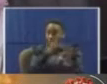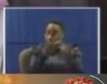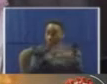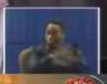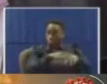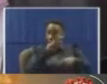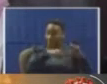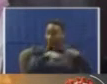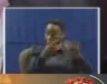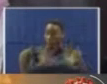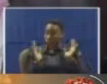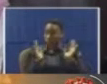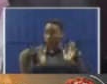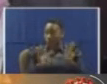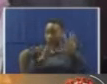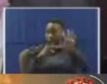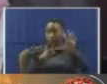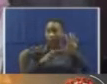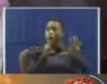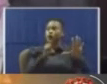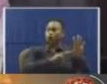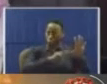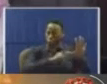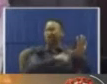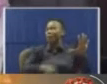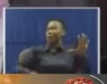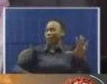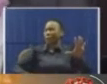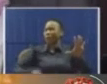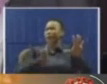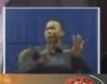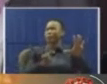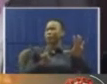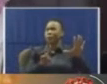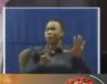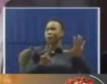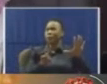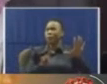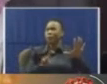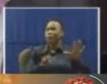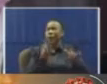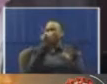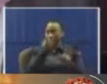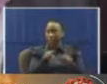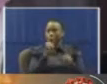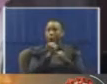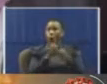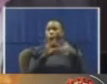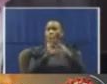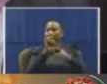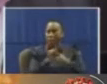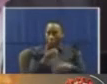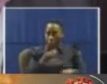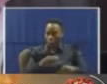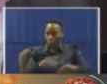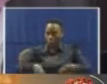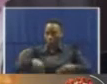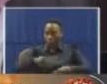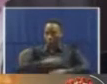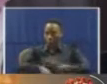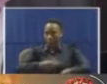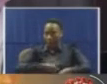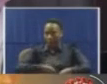fifthly, is it true, Mr. President, that a domestic worker who worked there was bribed, allegedly